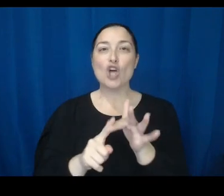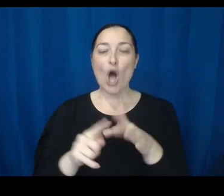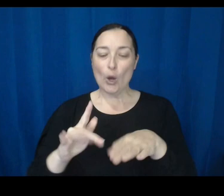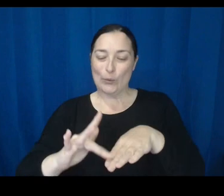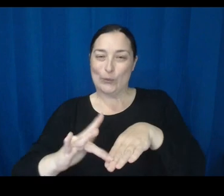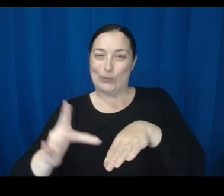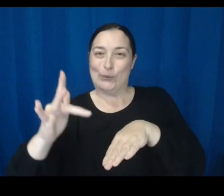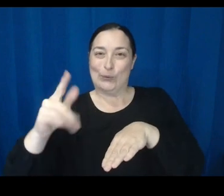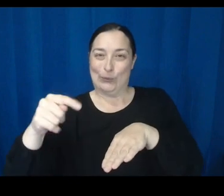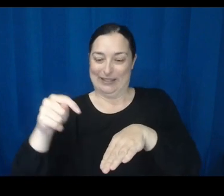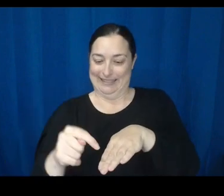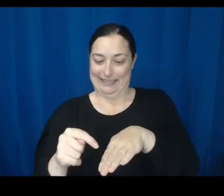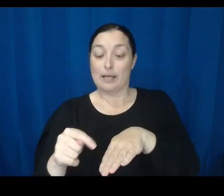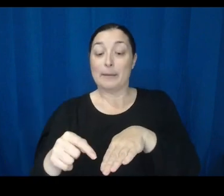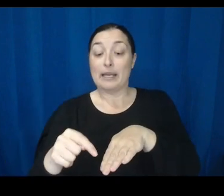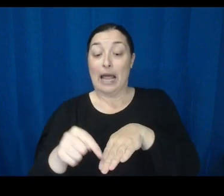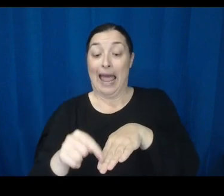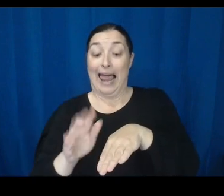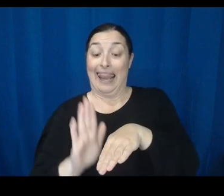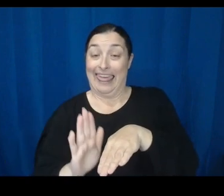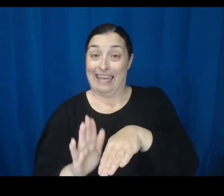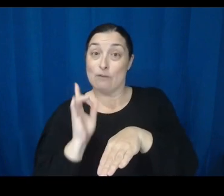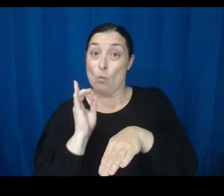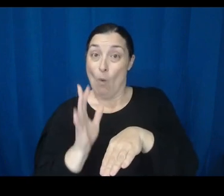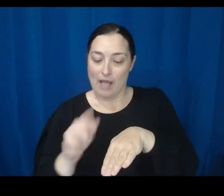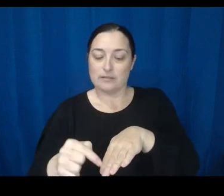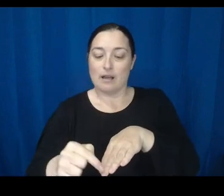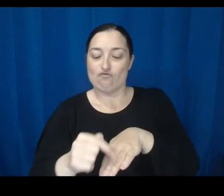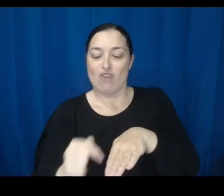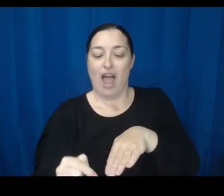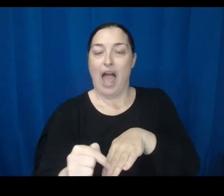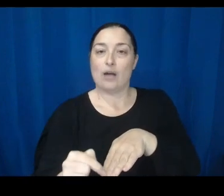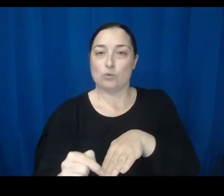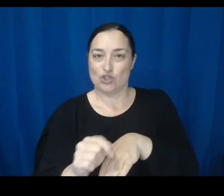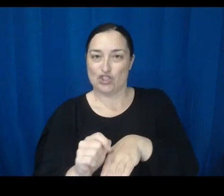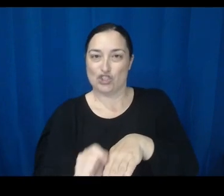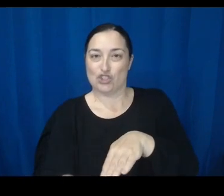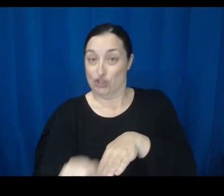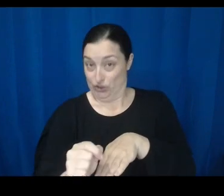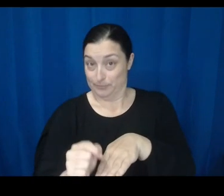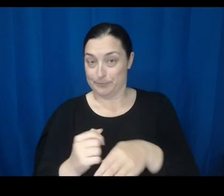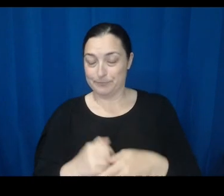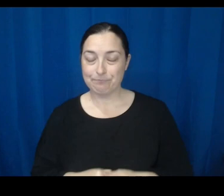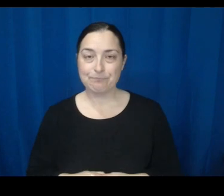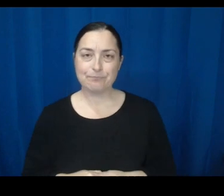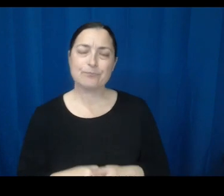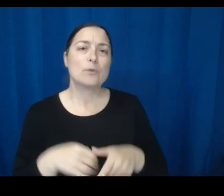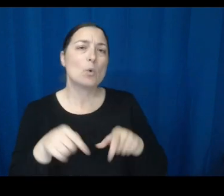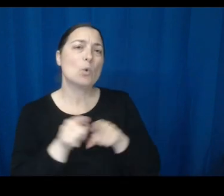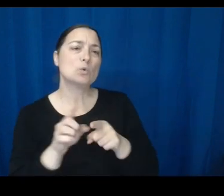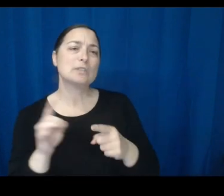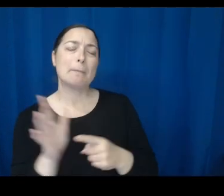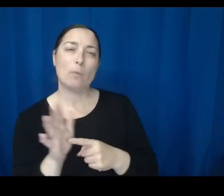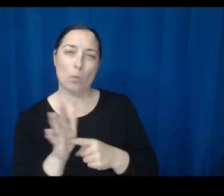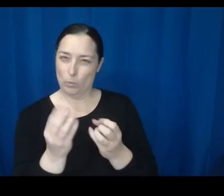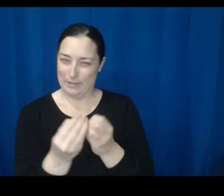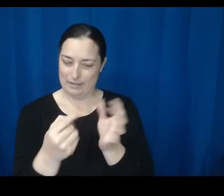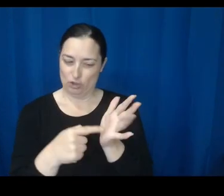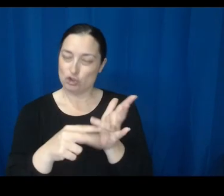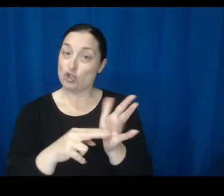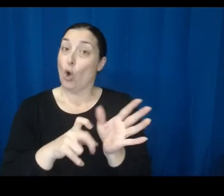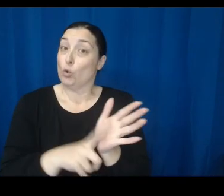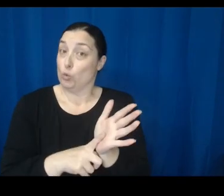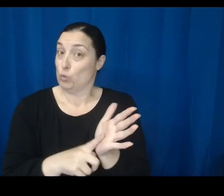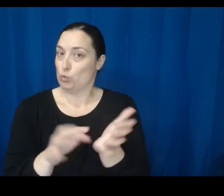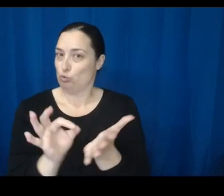by shading around that area. Yeah. It's also probably important to, when you're doing the tonal drawing, to discern